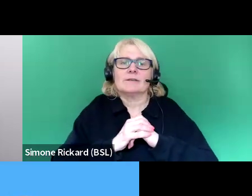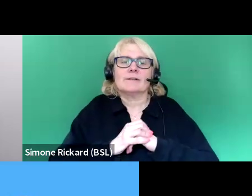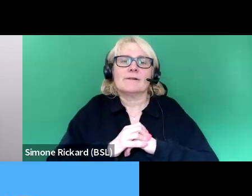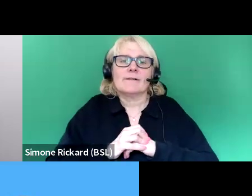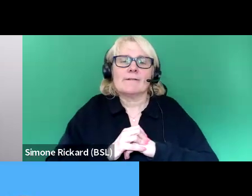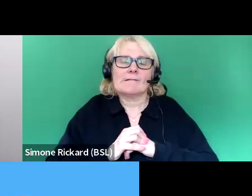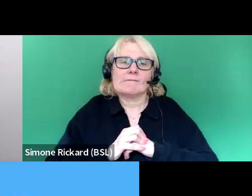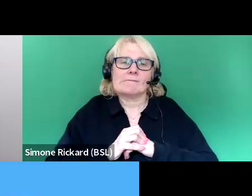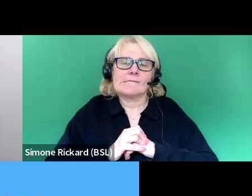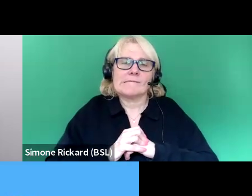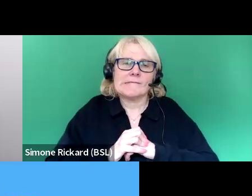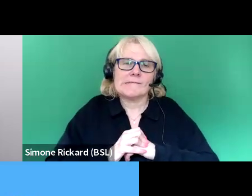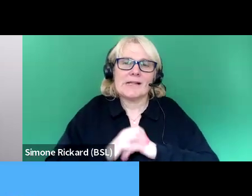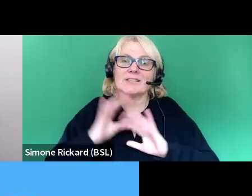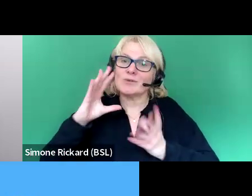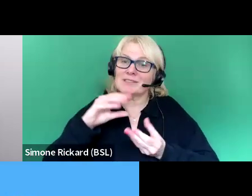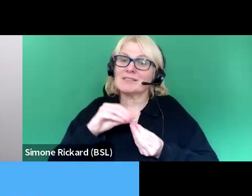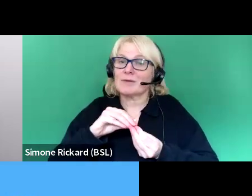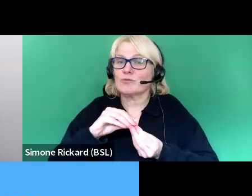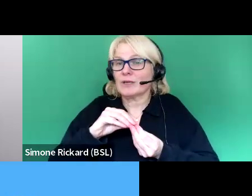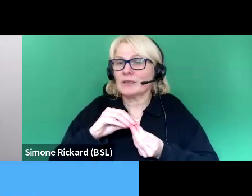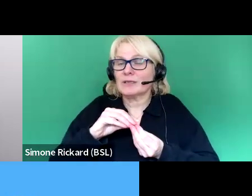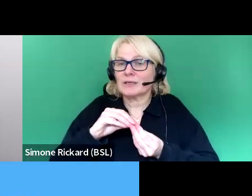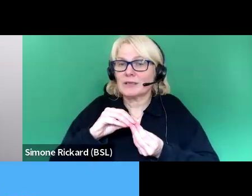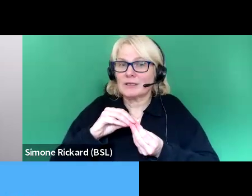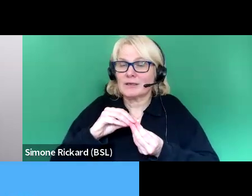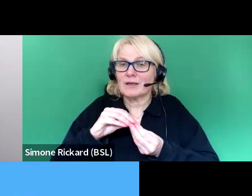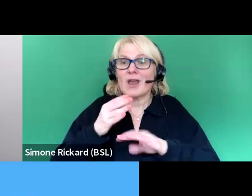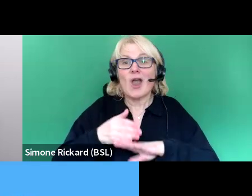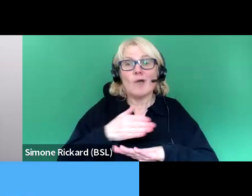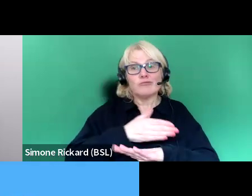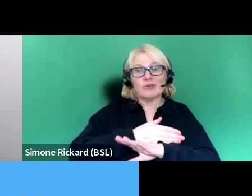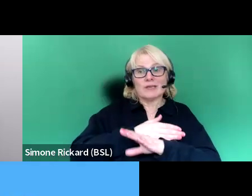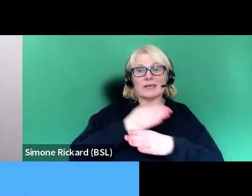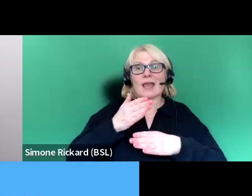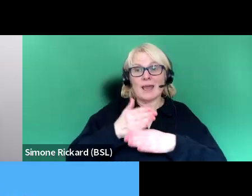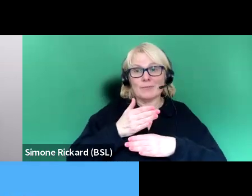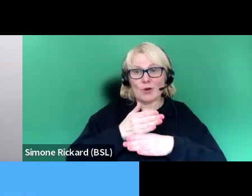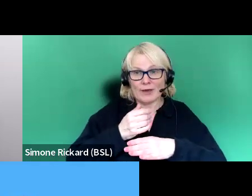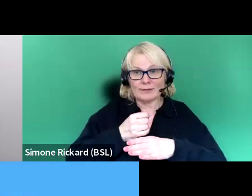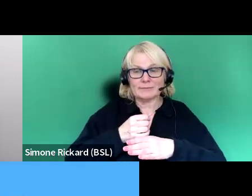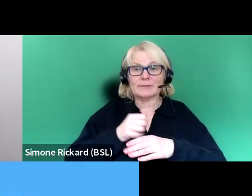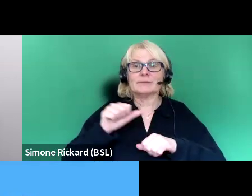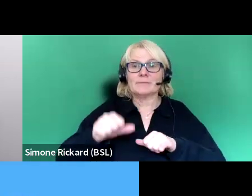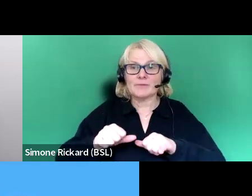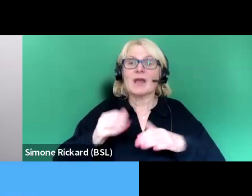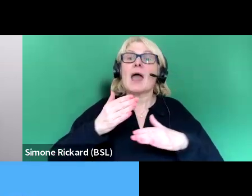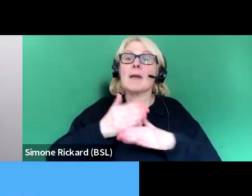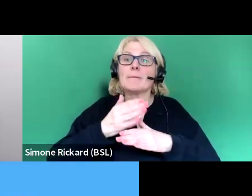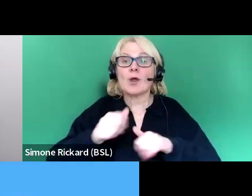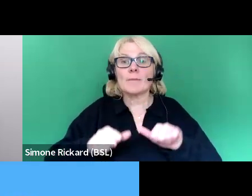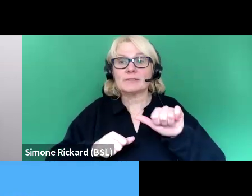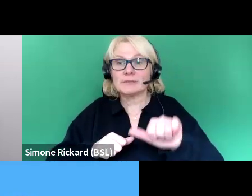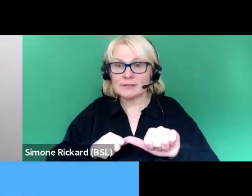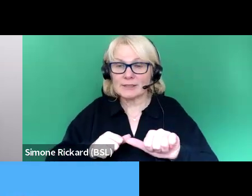So in summary of that, we made the changes at the pre-employment stage, the employment and for